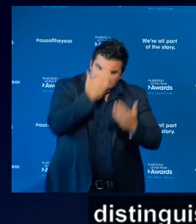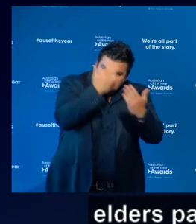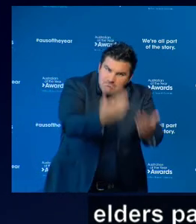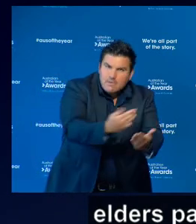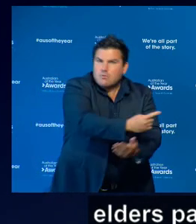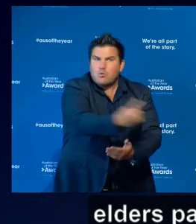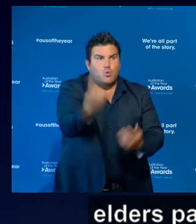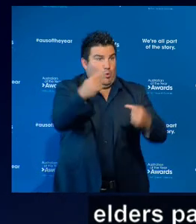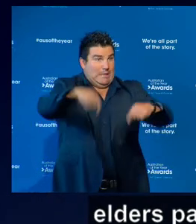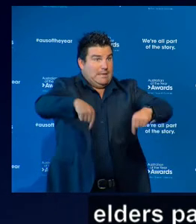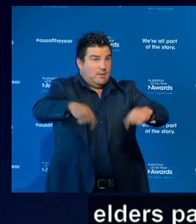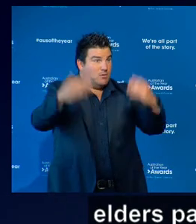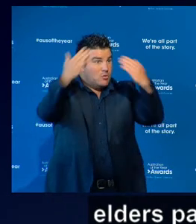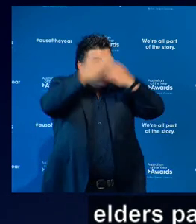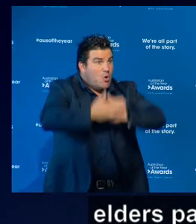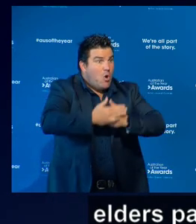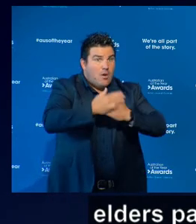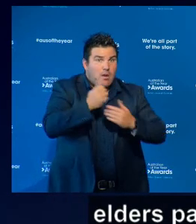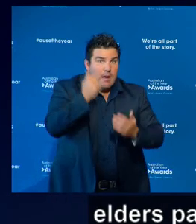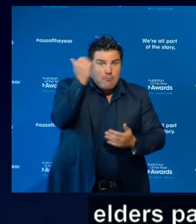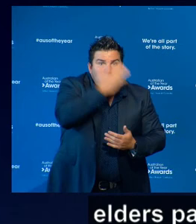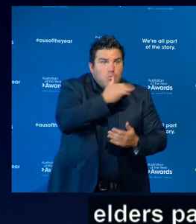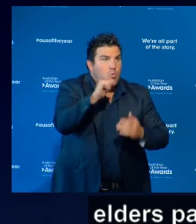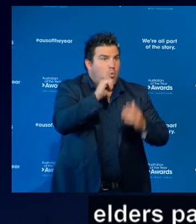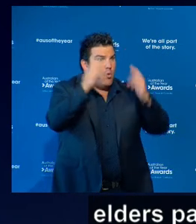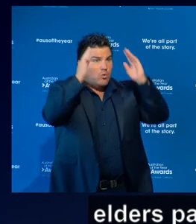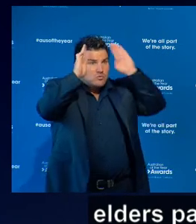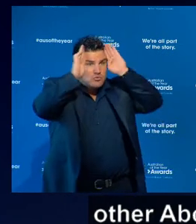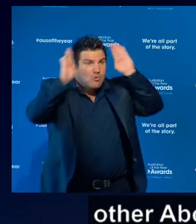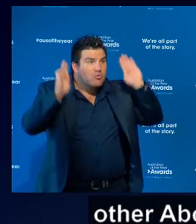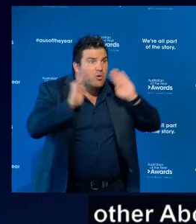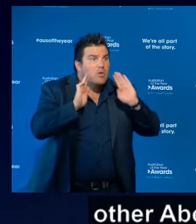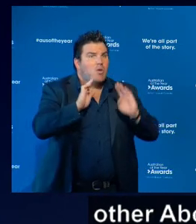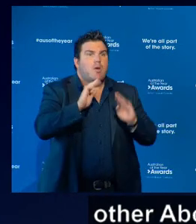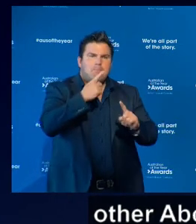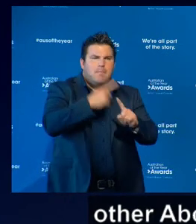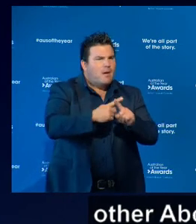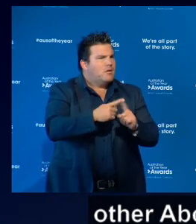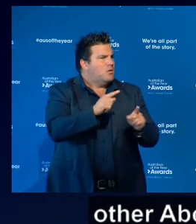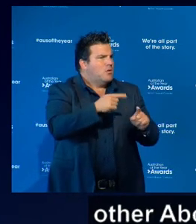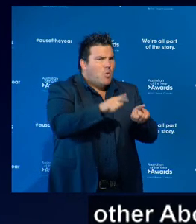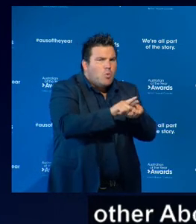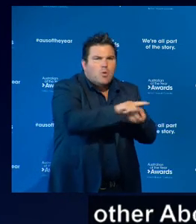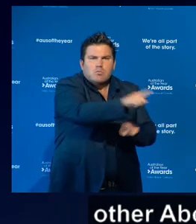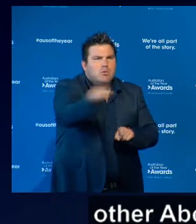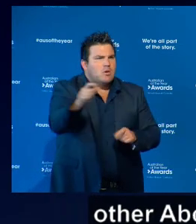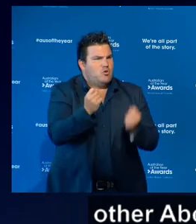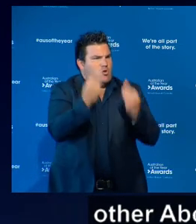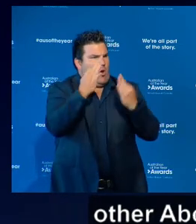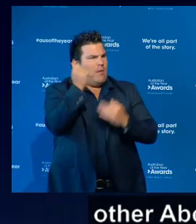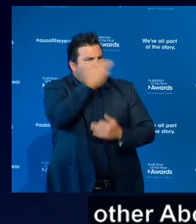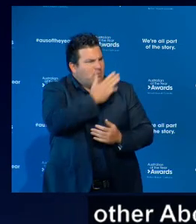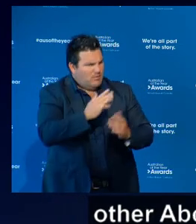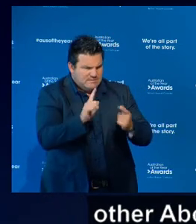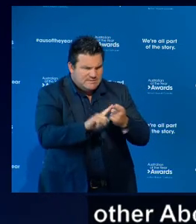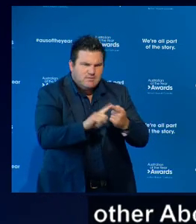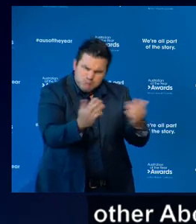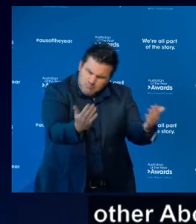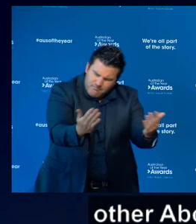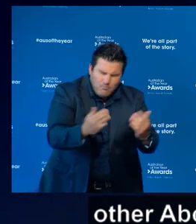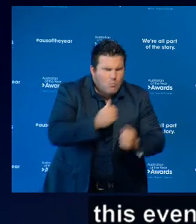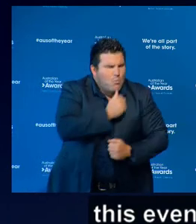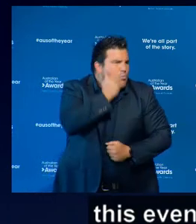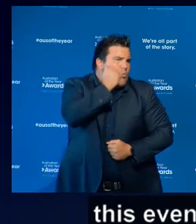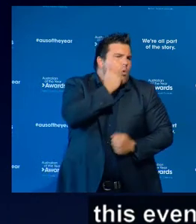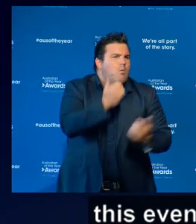Islander people present here this evening. I'll also like to extend that respect to the non-Aboriginal people present. In keeping the general spirit